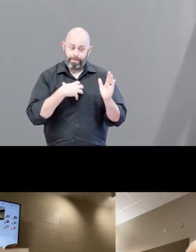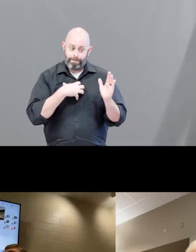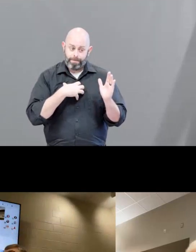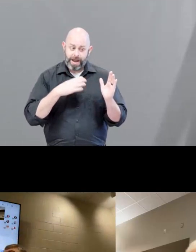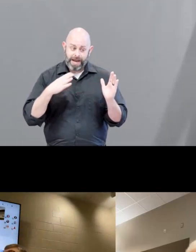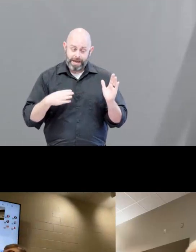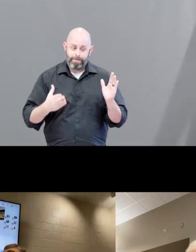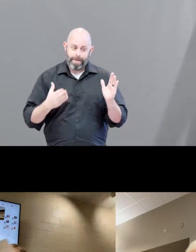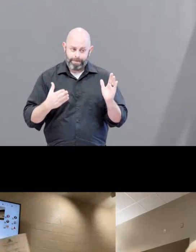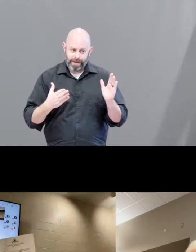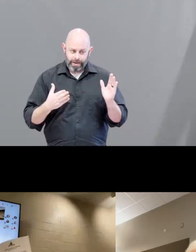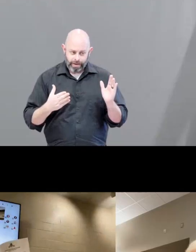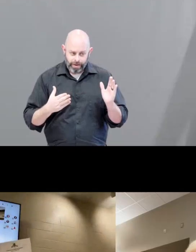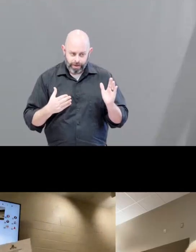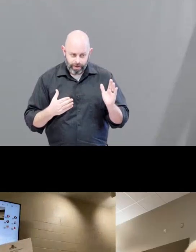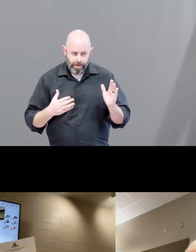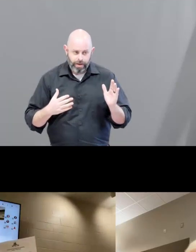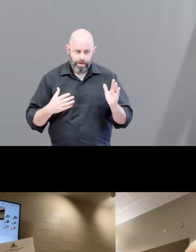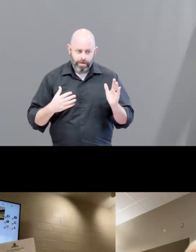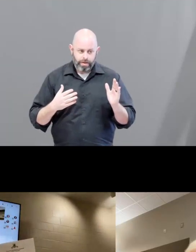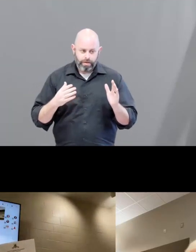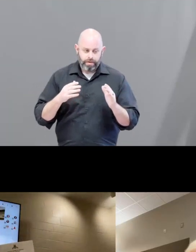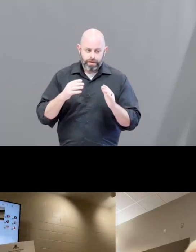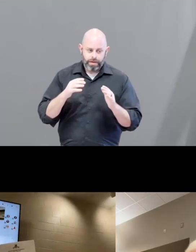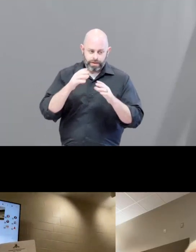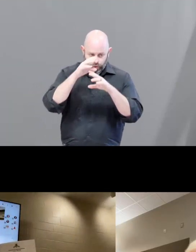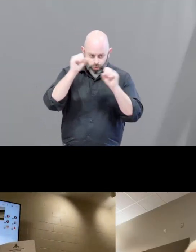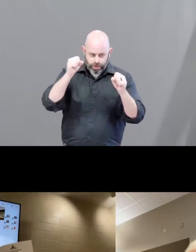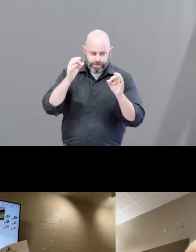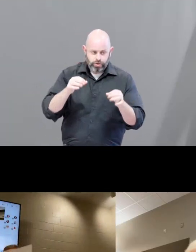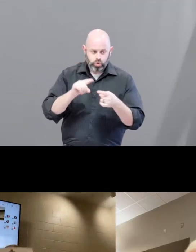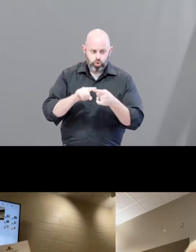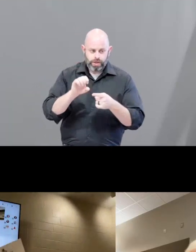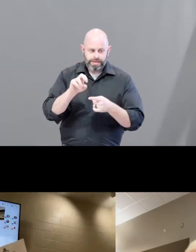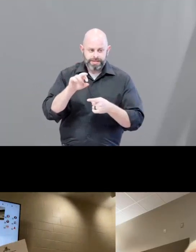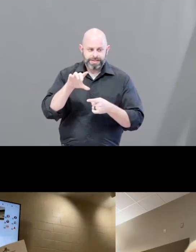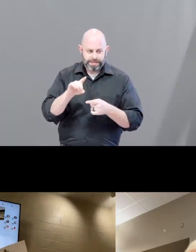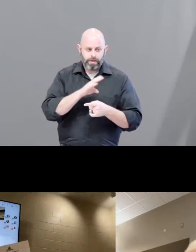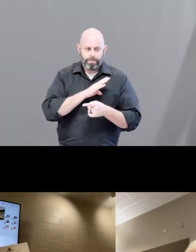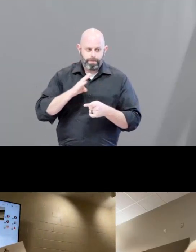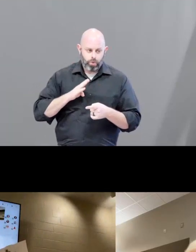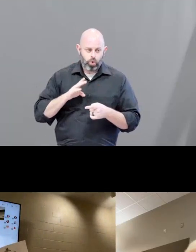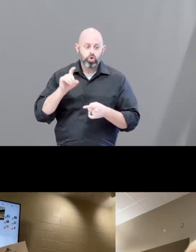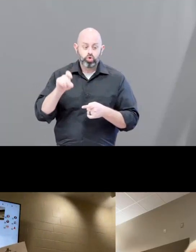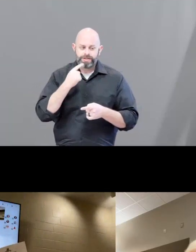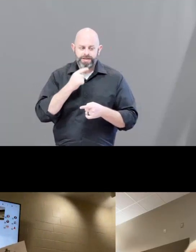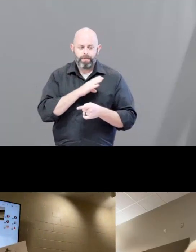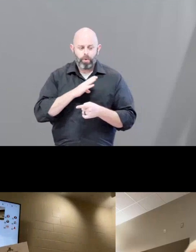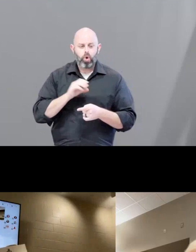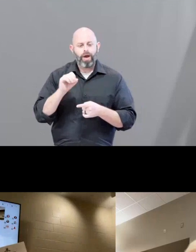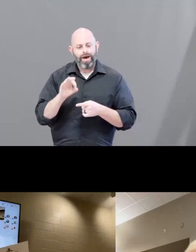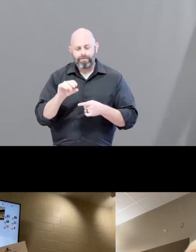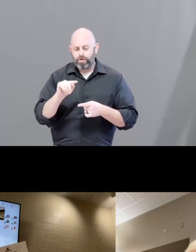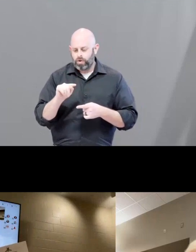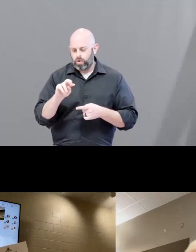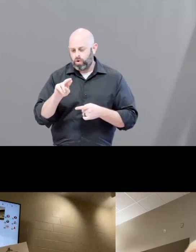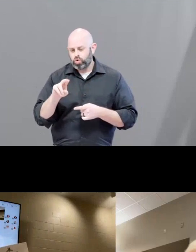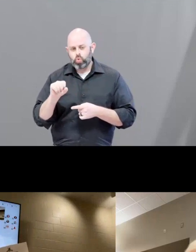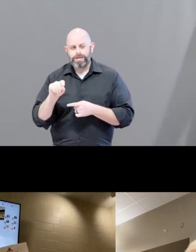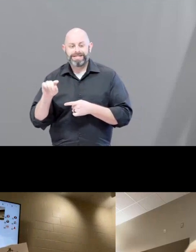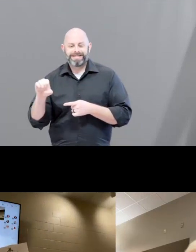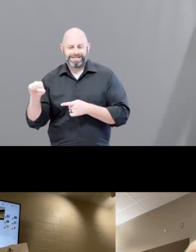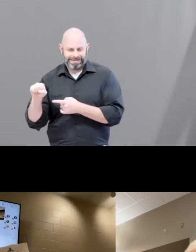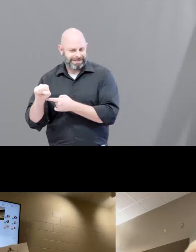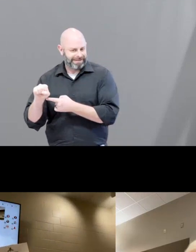complainant may appeal the superintendent's decision to the EMCSD board. That should say trustees. Thank you. And then